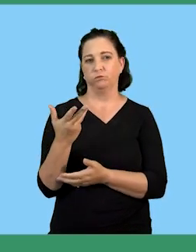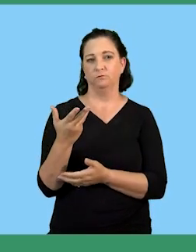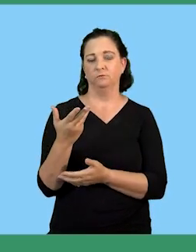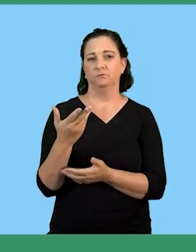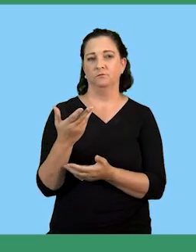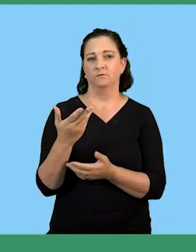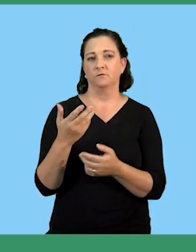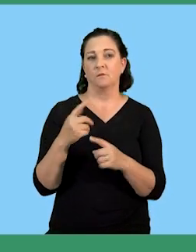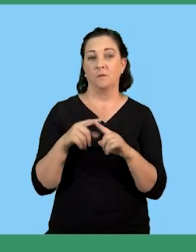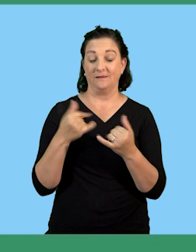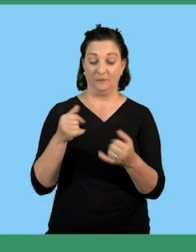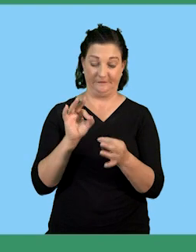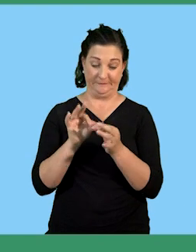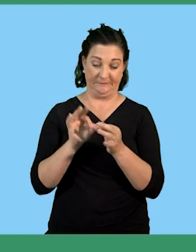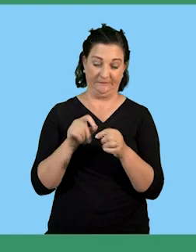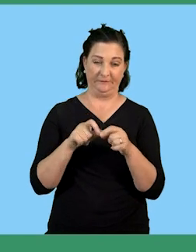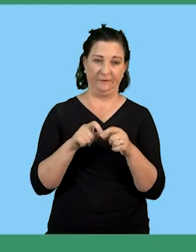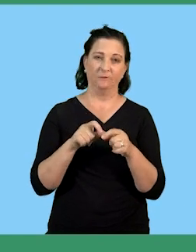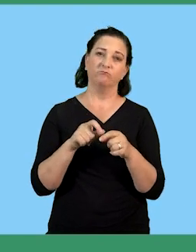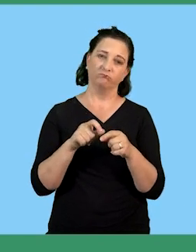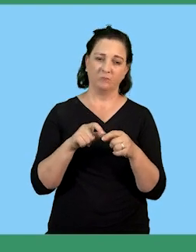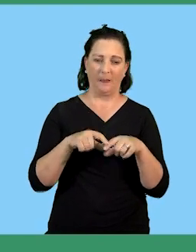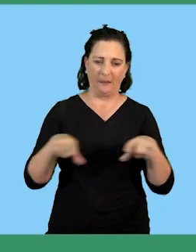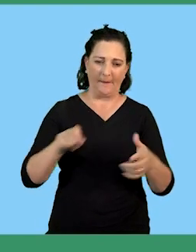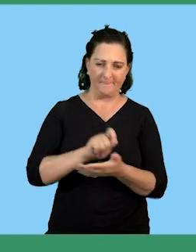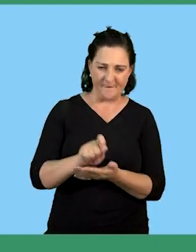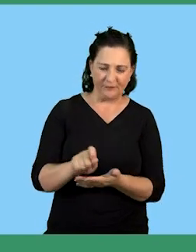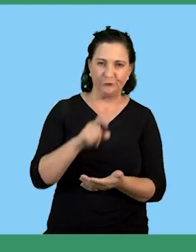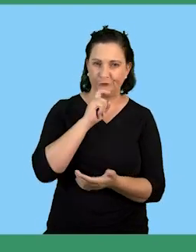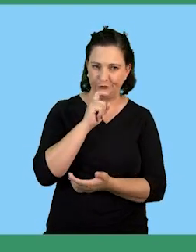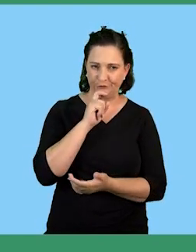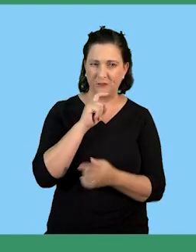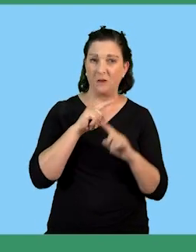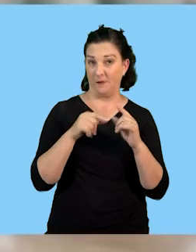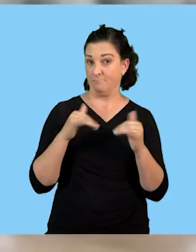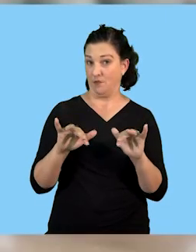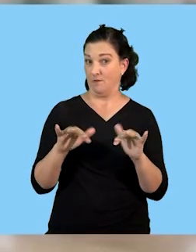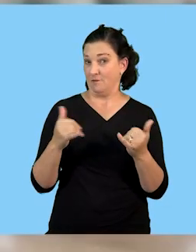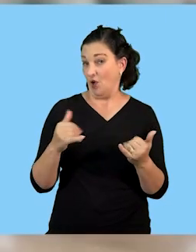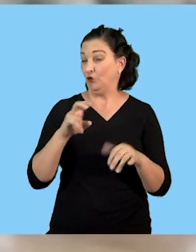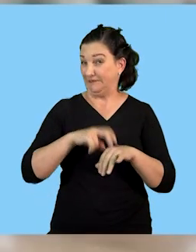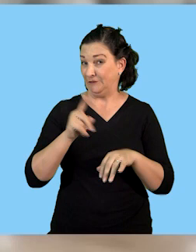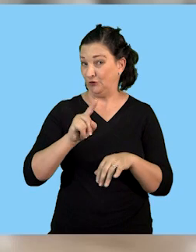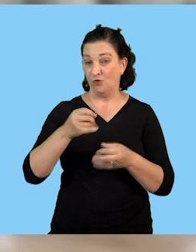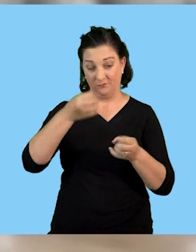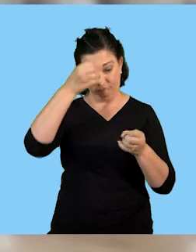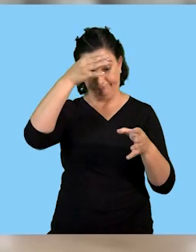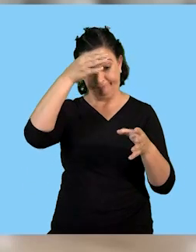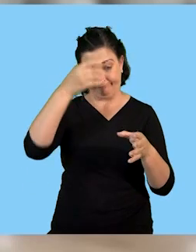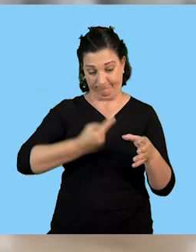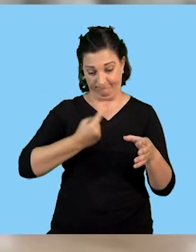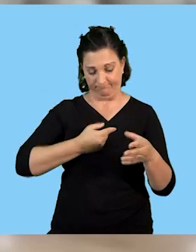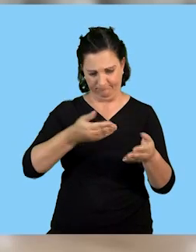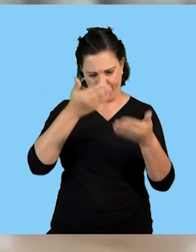revolution, so it is very important that now people conscientize themselves with the technology, the modern